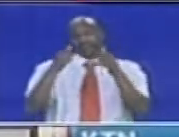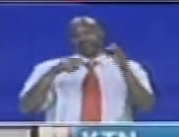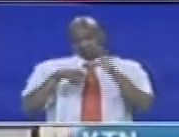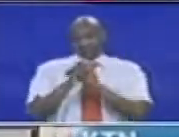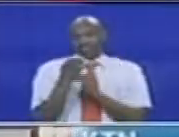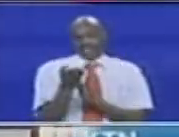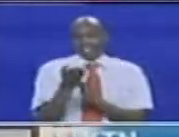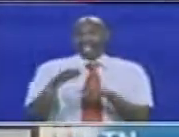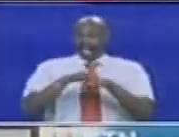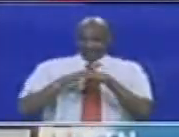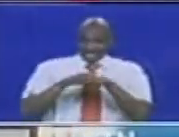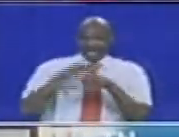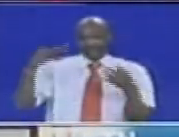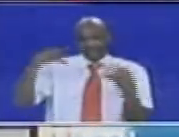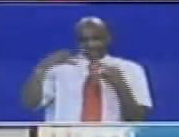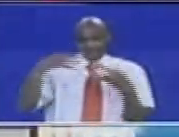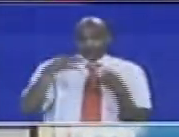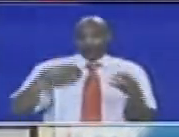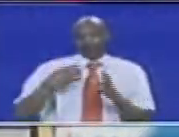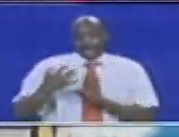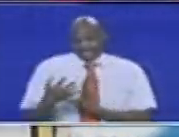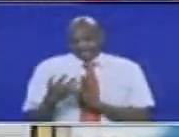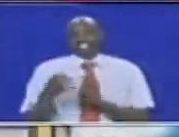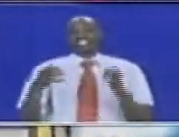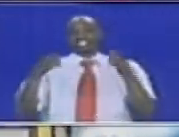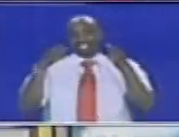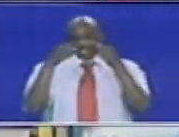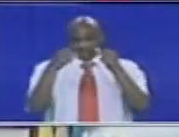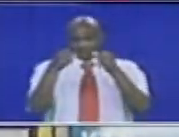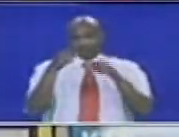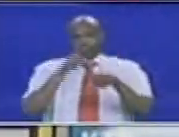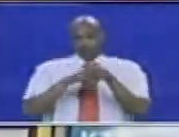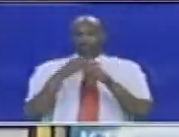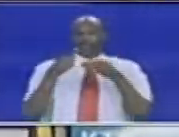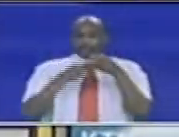as Africa Cup Confederation of Africa Rugby Division 1A Championships on June 28th.